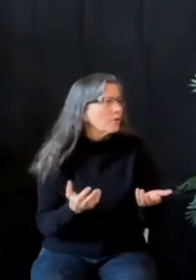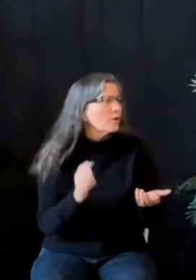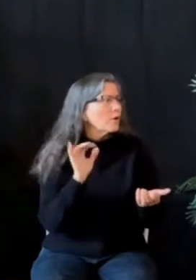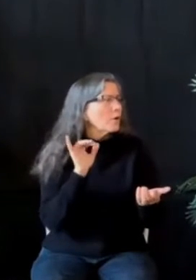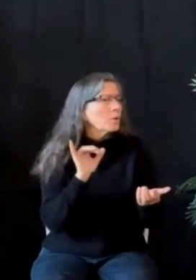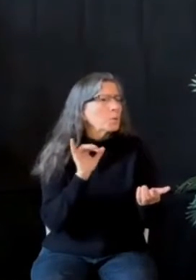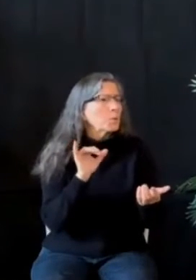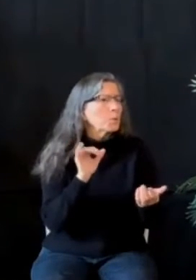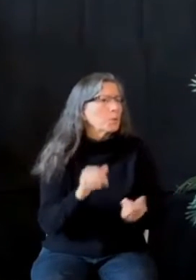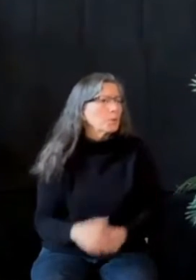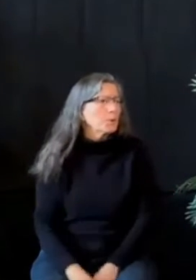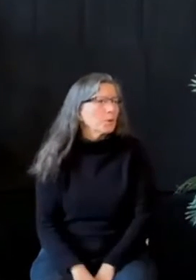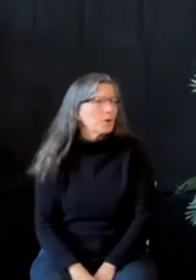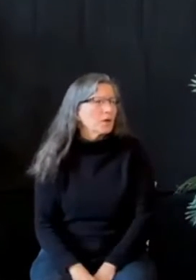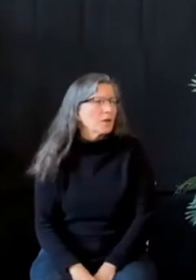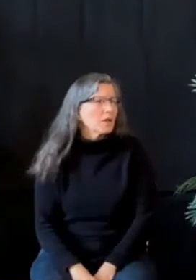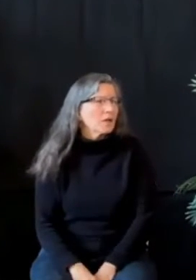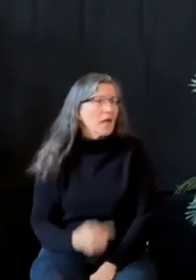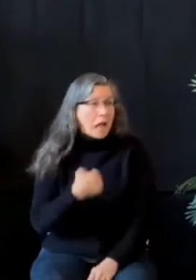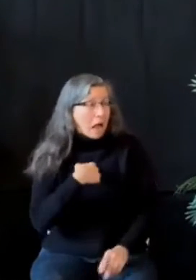Oh.